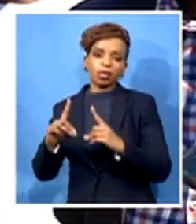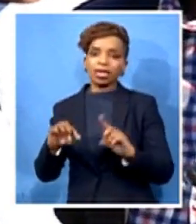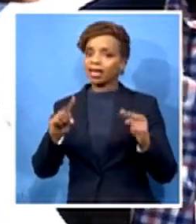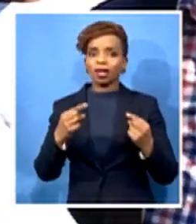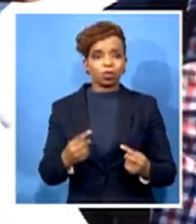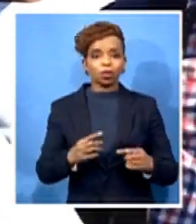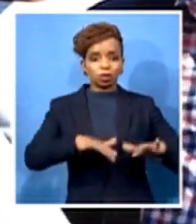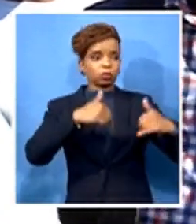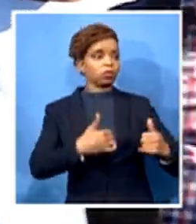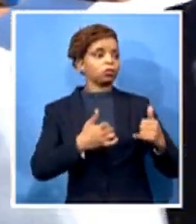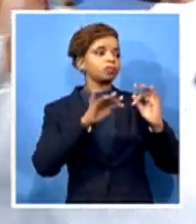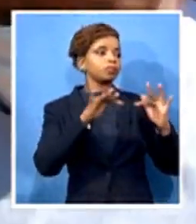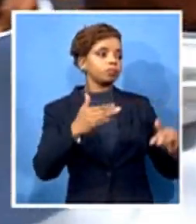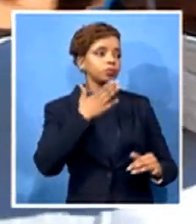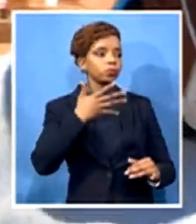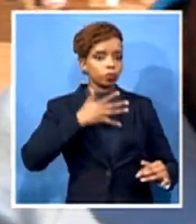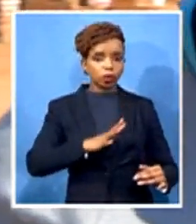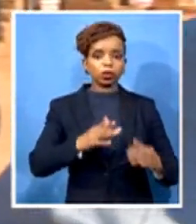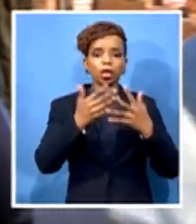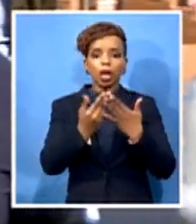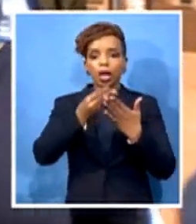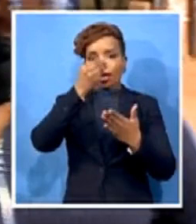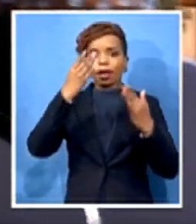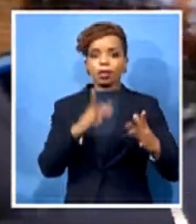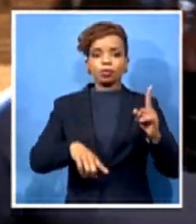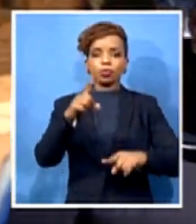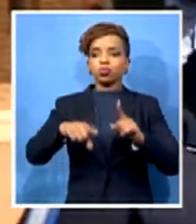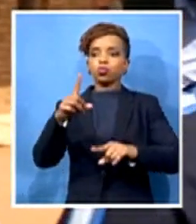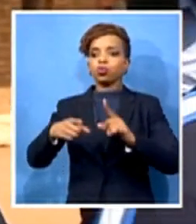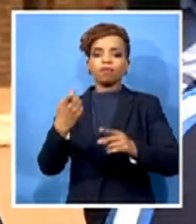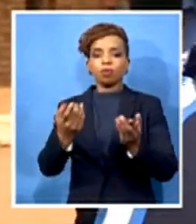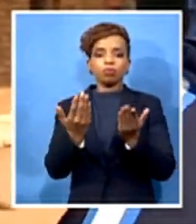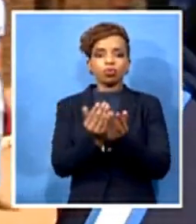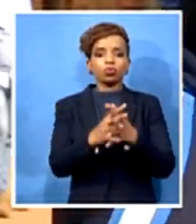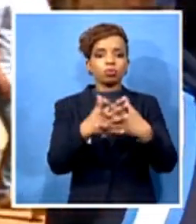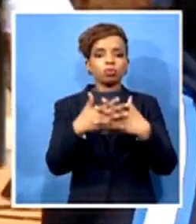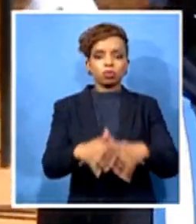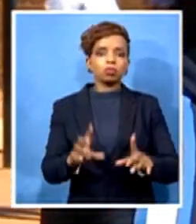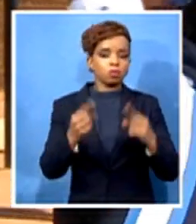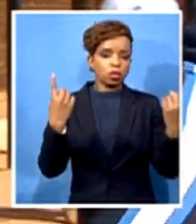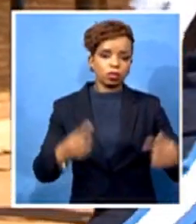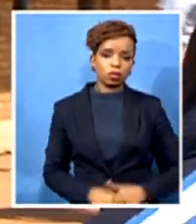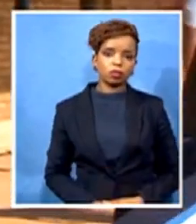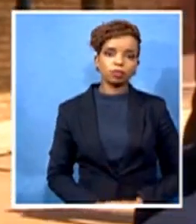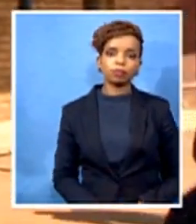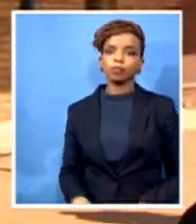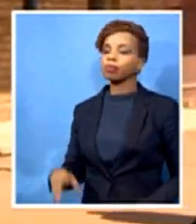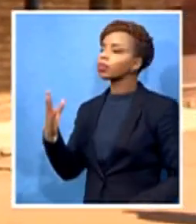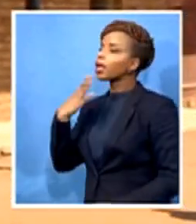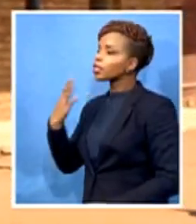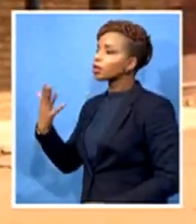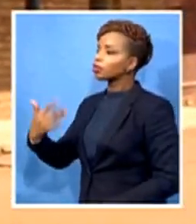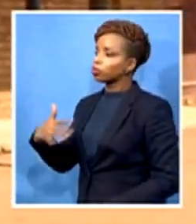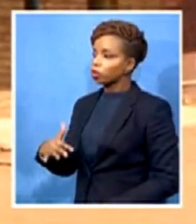And as you've heard there, thank you so much, MEC. As you've heard there, Desiree, the MEC for Education in Limpopo, just telling us about, you know,